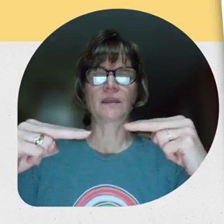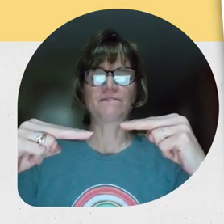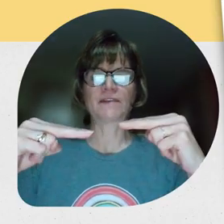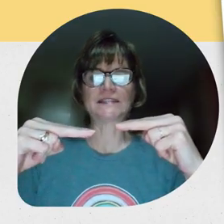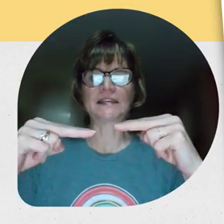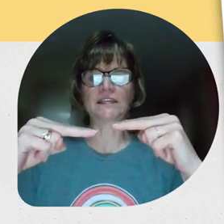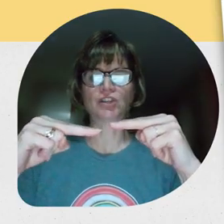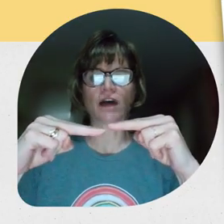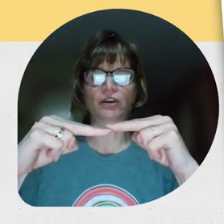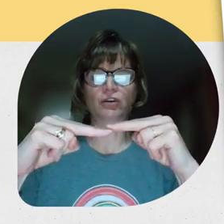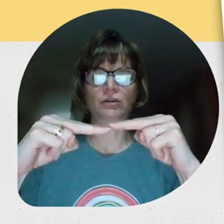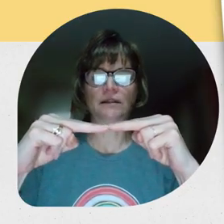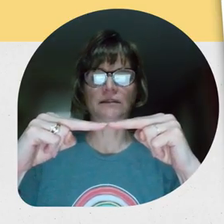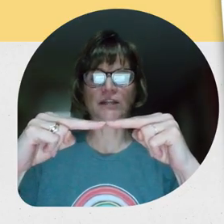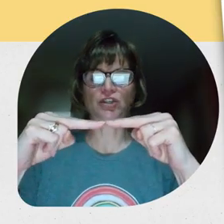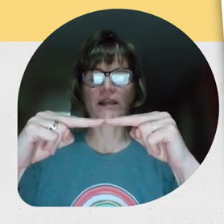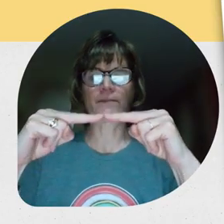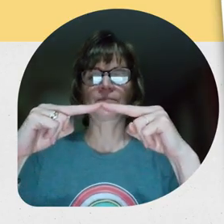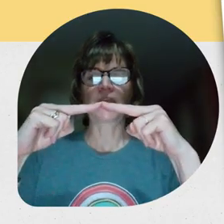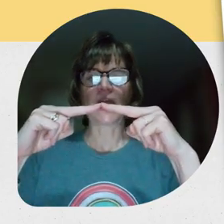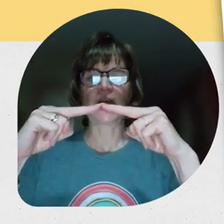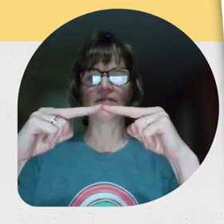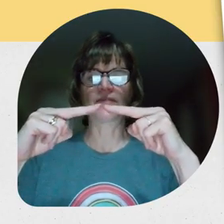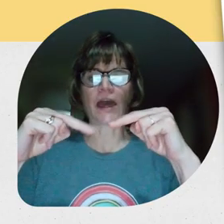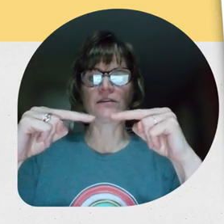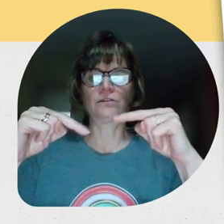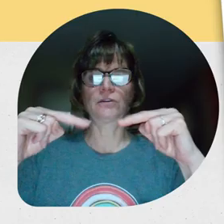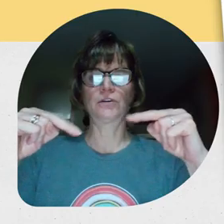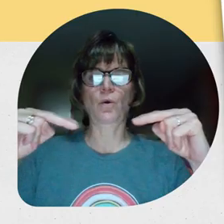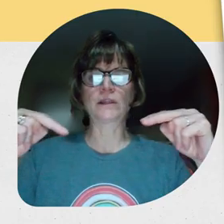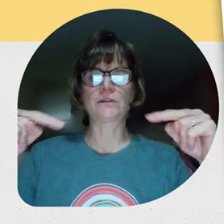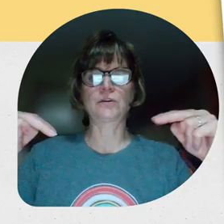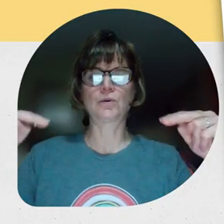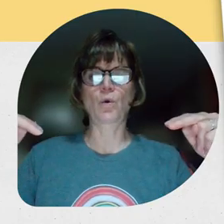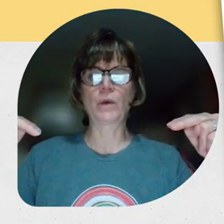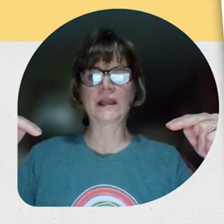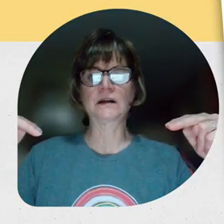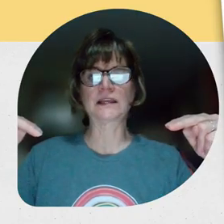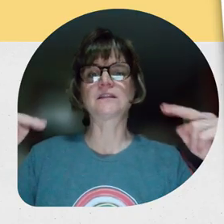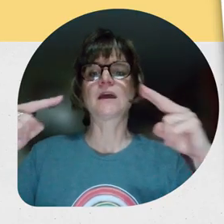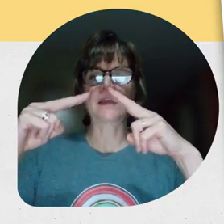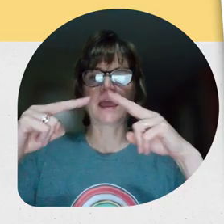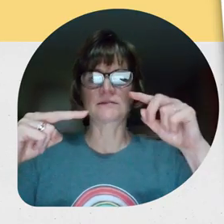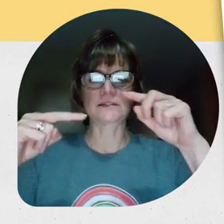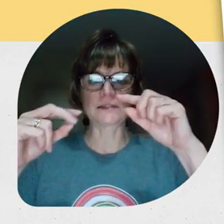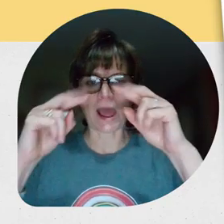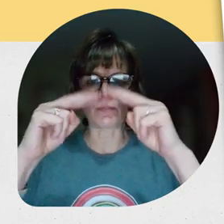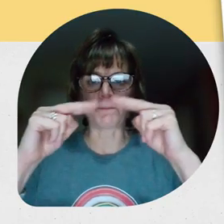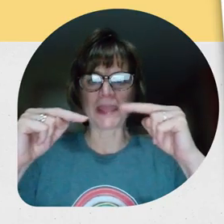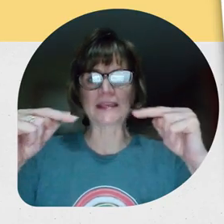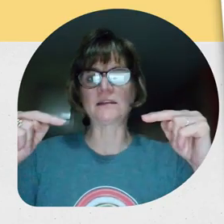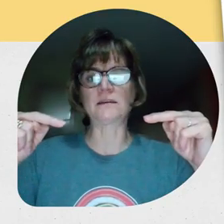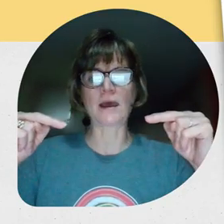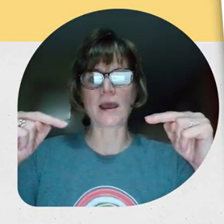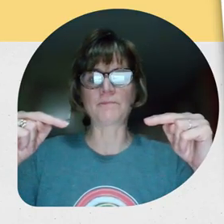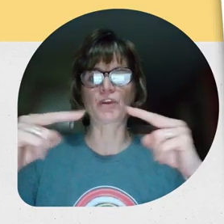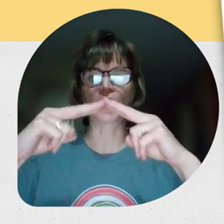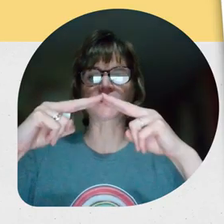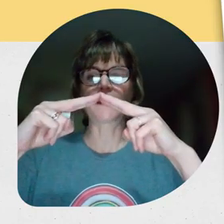down, facing each other, touching, and then you're going to wiggle it to how the